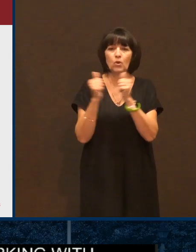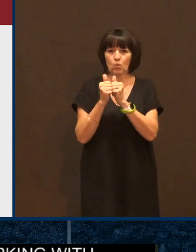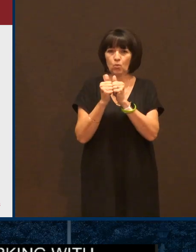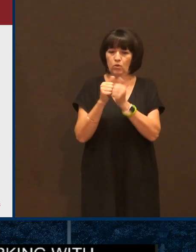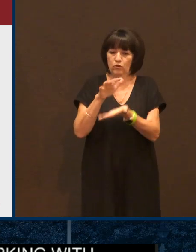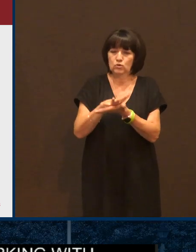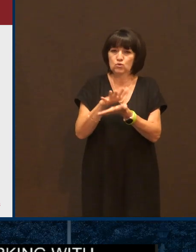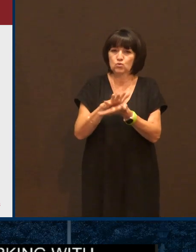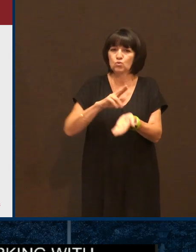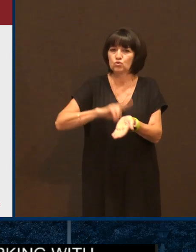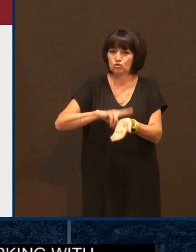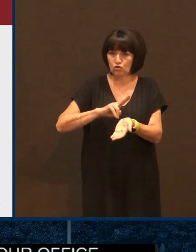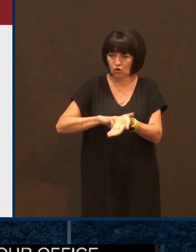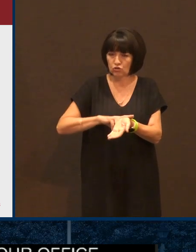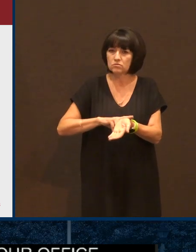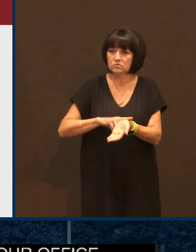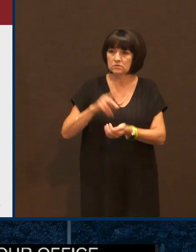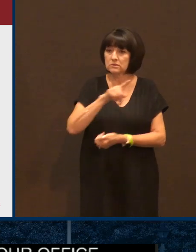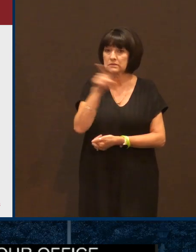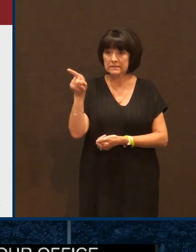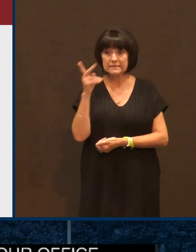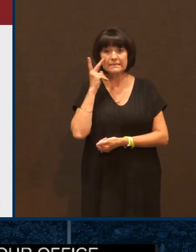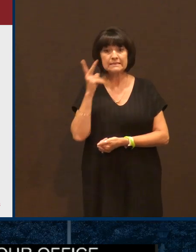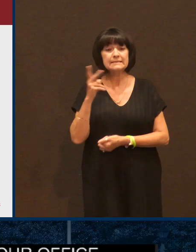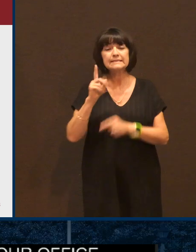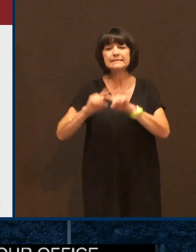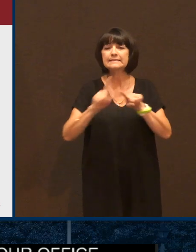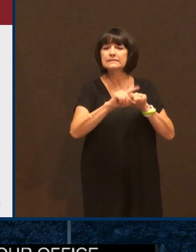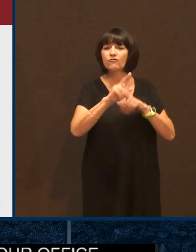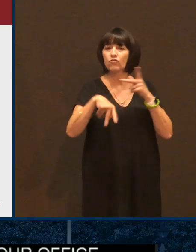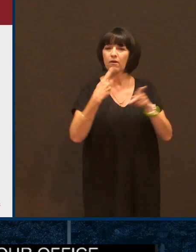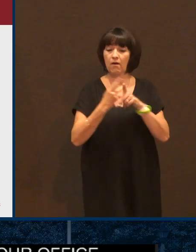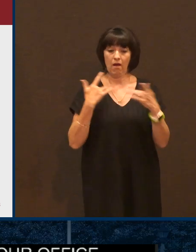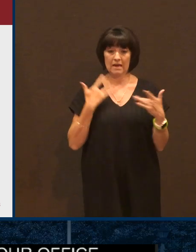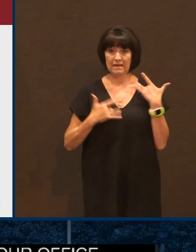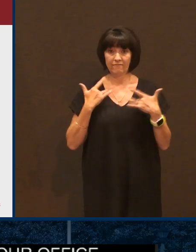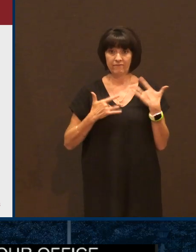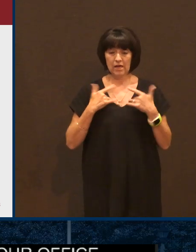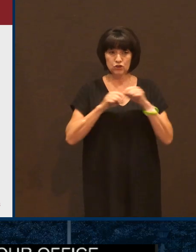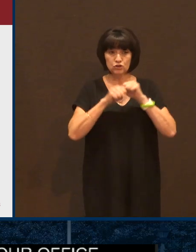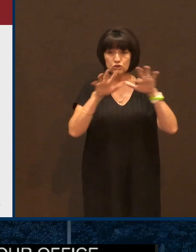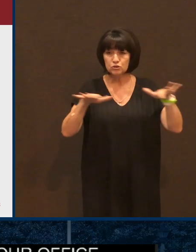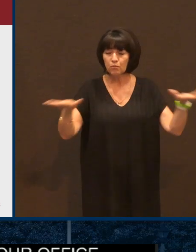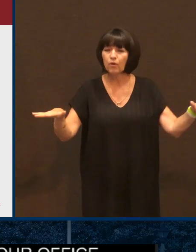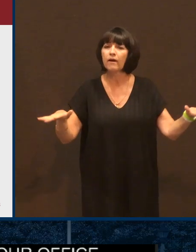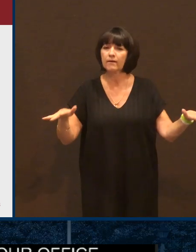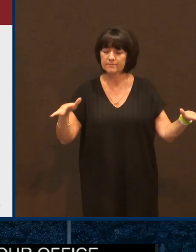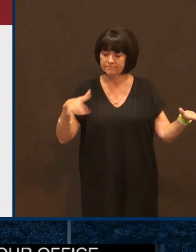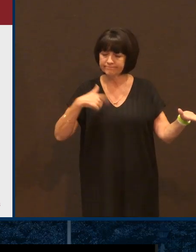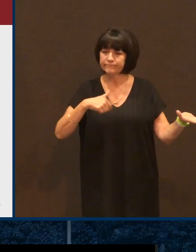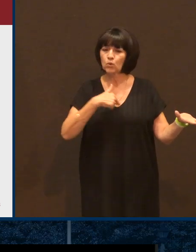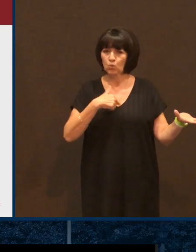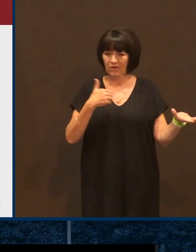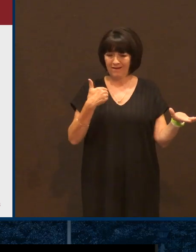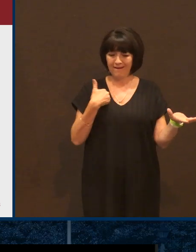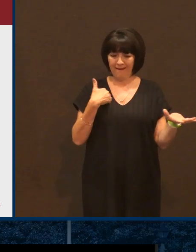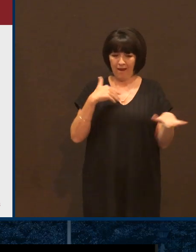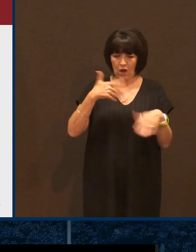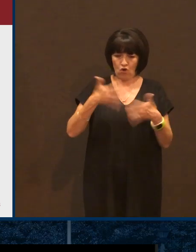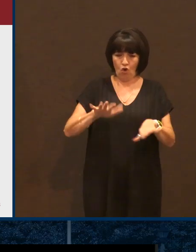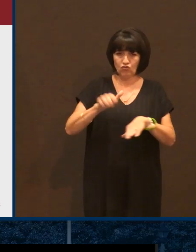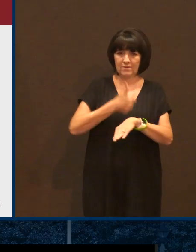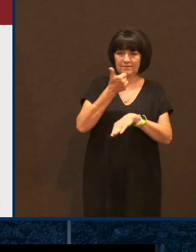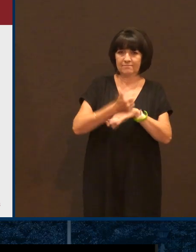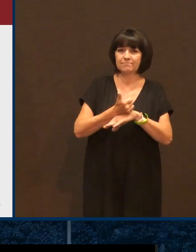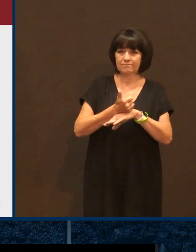Epidemiology on a regular basis if they're seeing infections. We have protocols already in place from the spring around COVID-19. It's going to